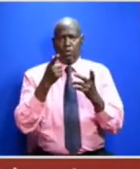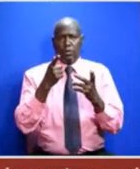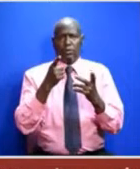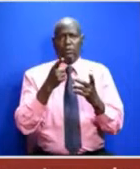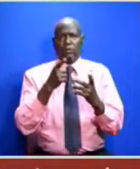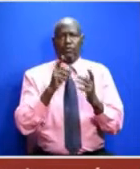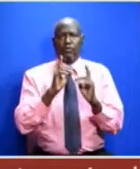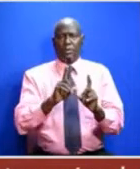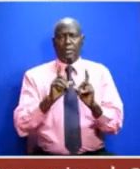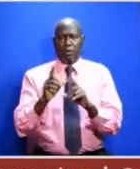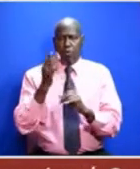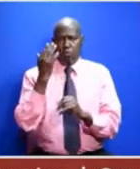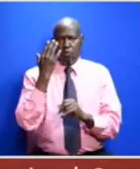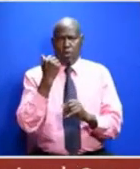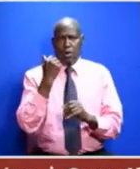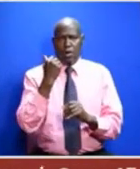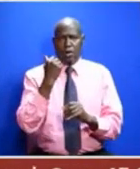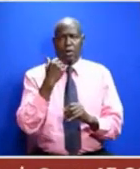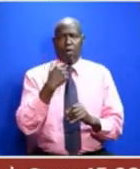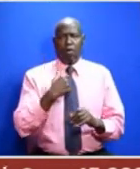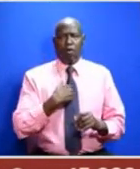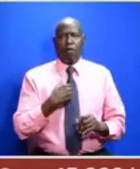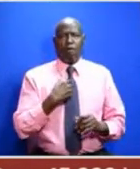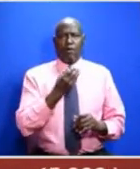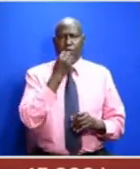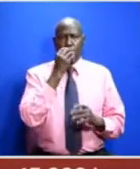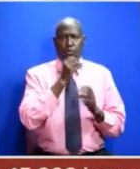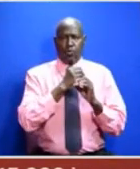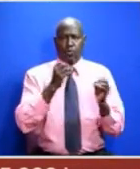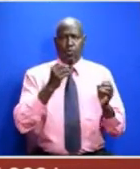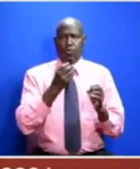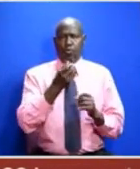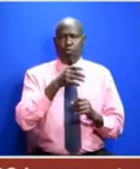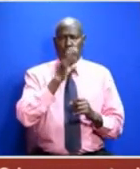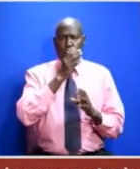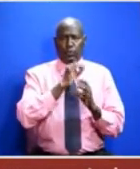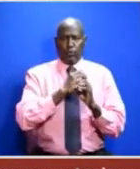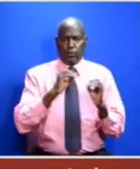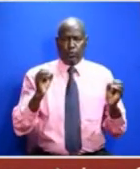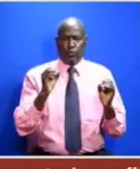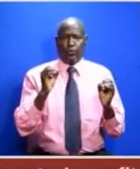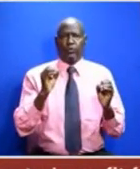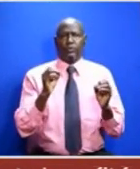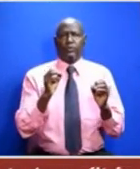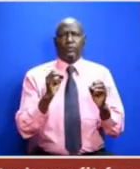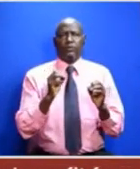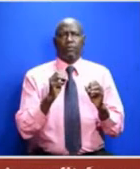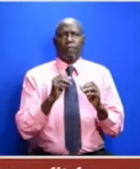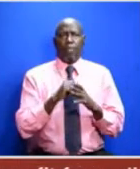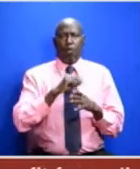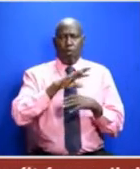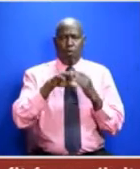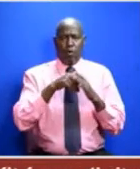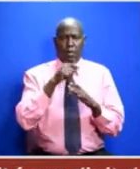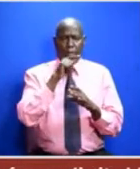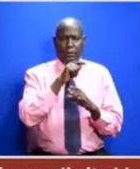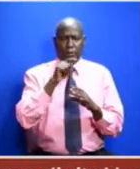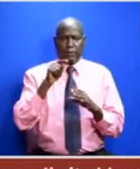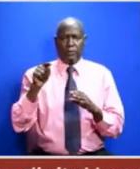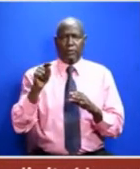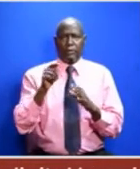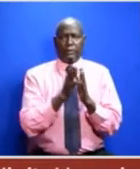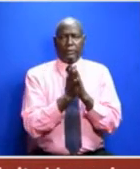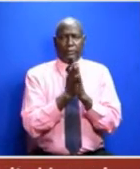starvation, strangulation, head injury, and dehydration. All these are consistent with narratives from